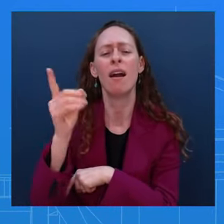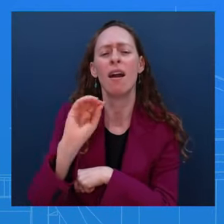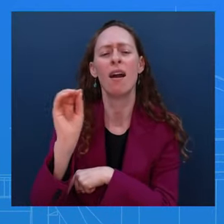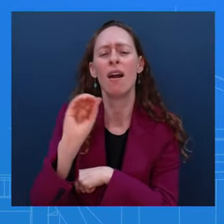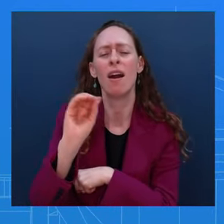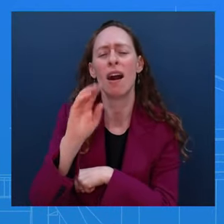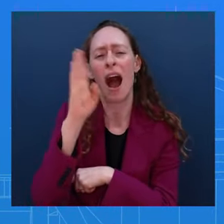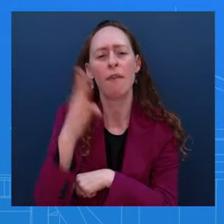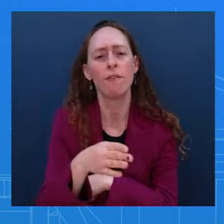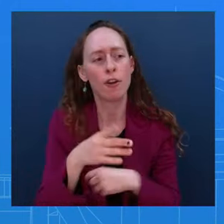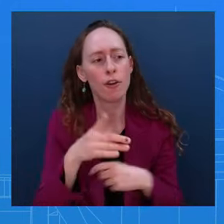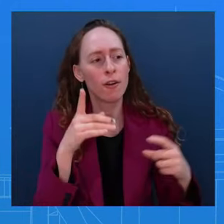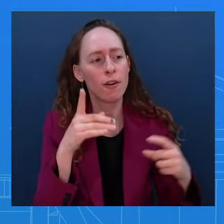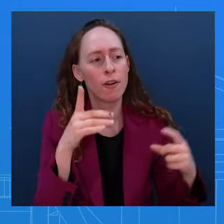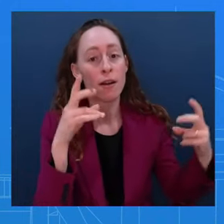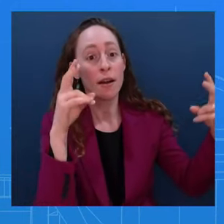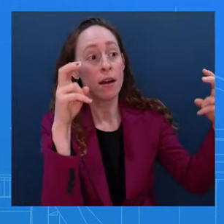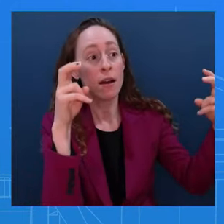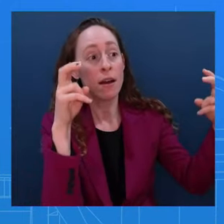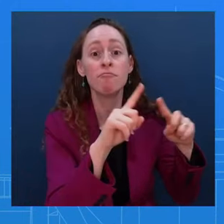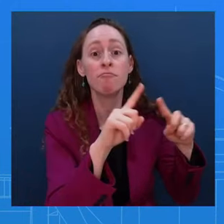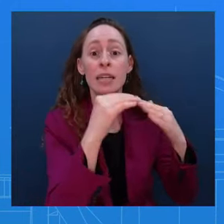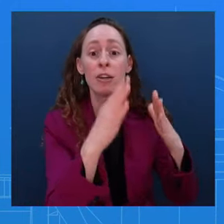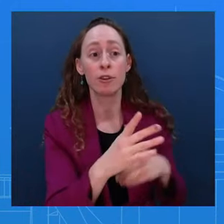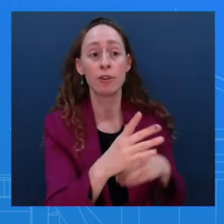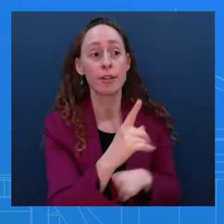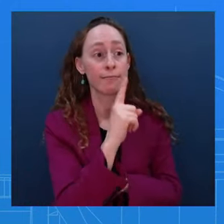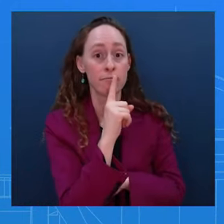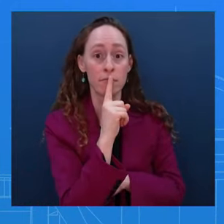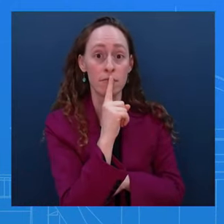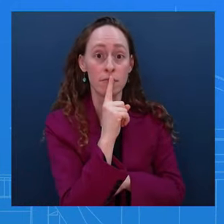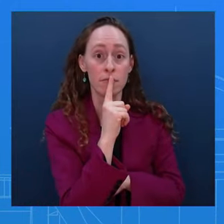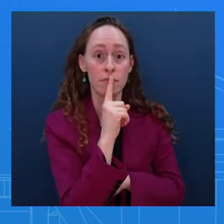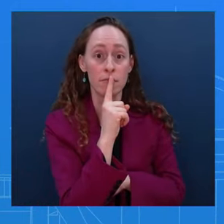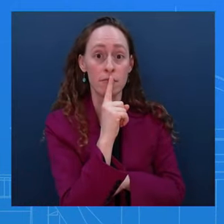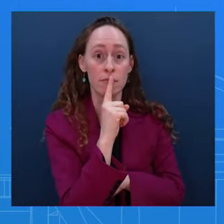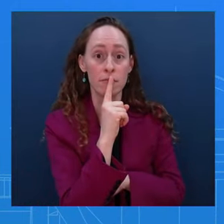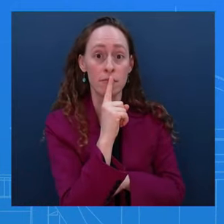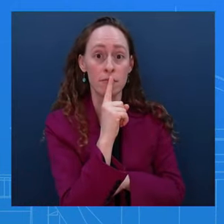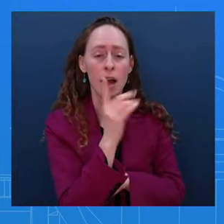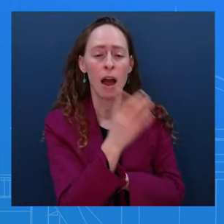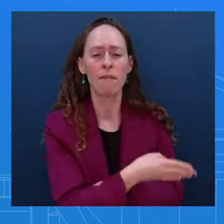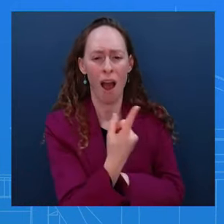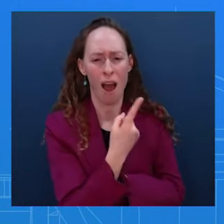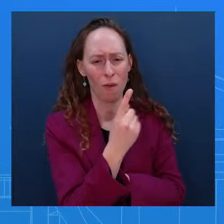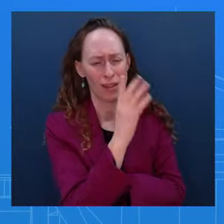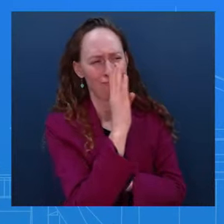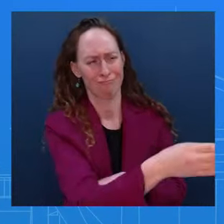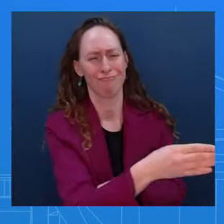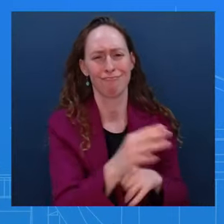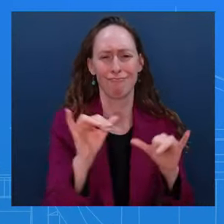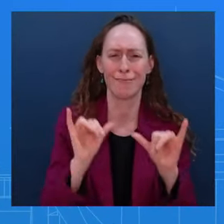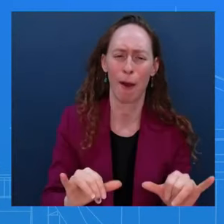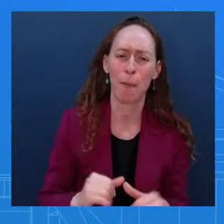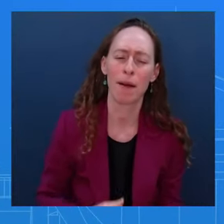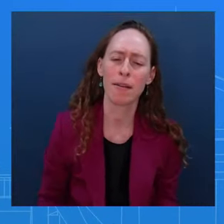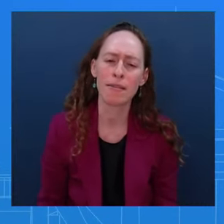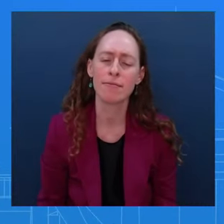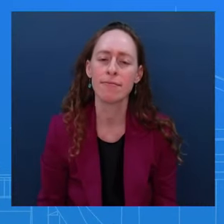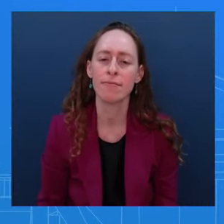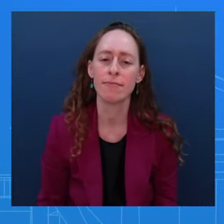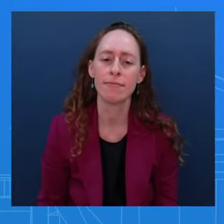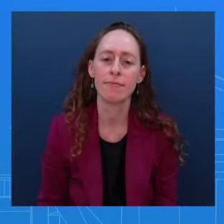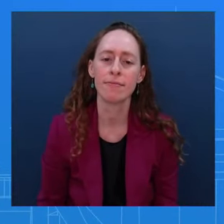rights and civil rights. That's not going to change. And you can take one more question on the House Foreign Affairs Committee today, hearing today on